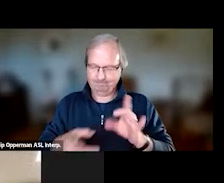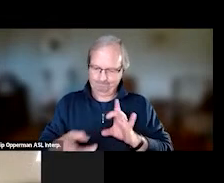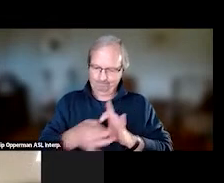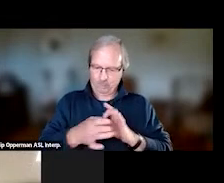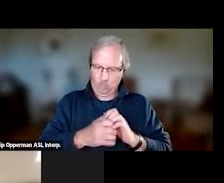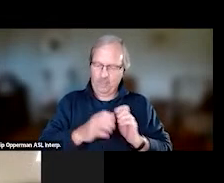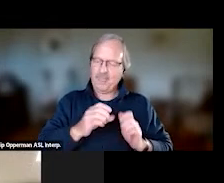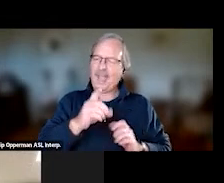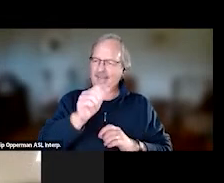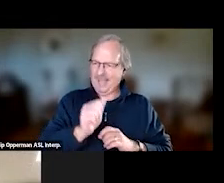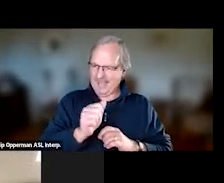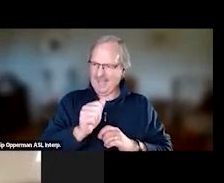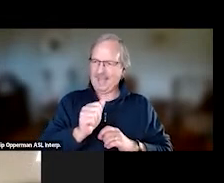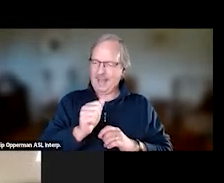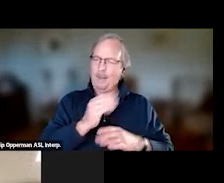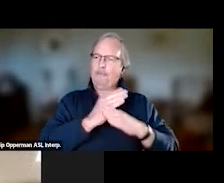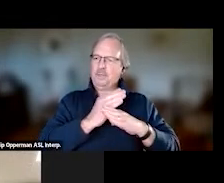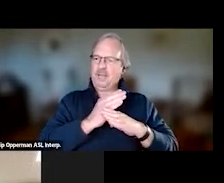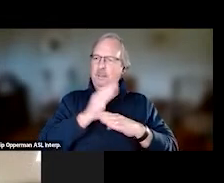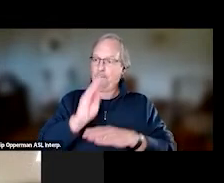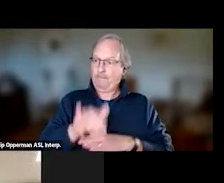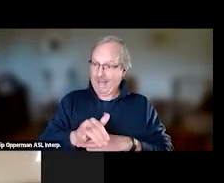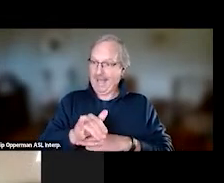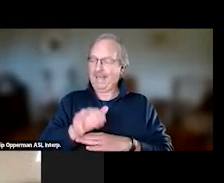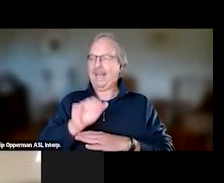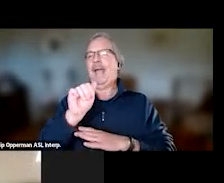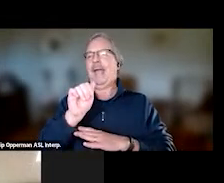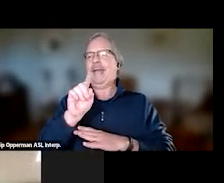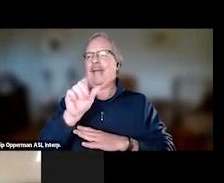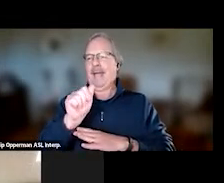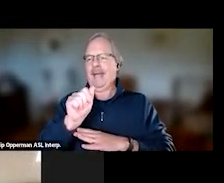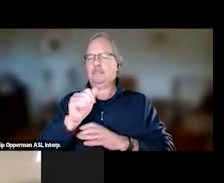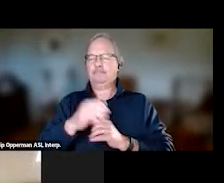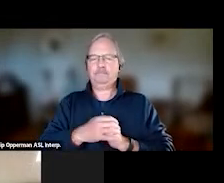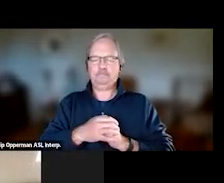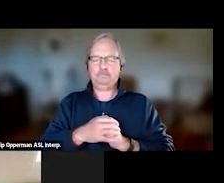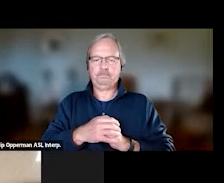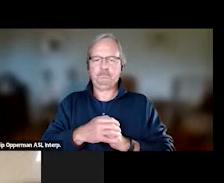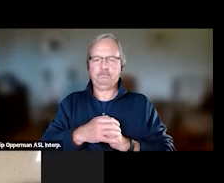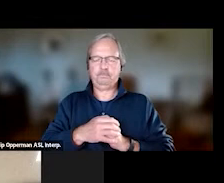ADA. And this is important because when it comes to